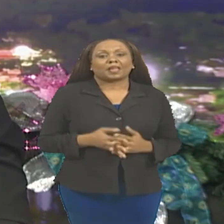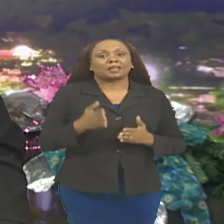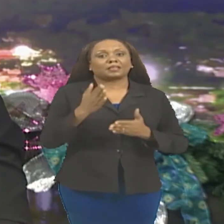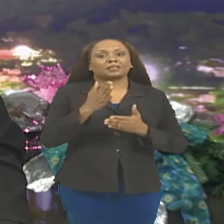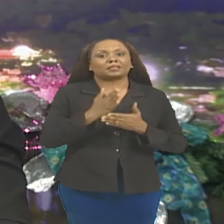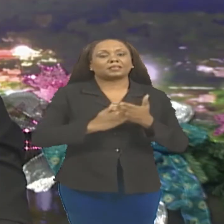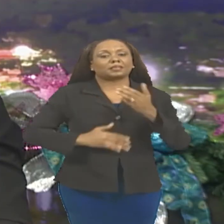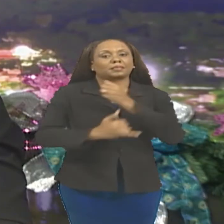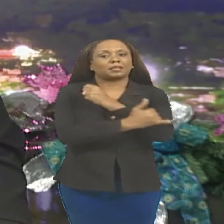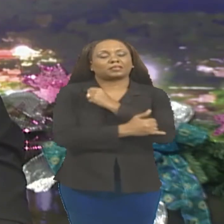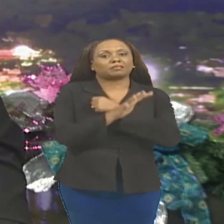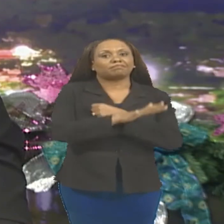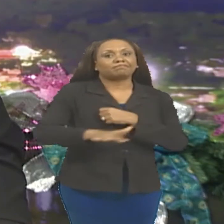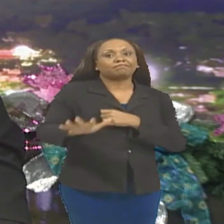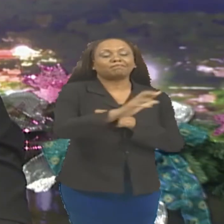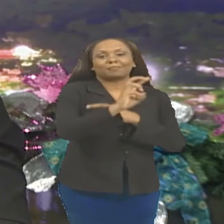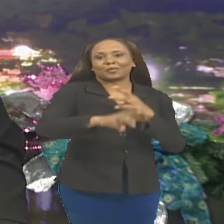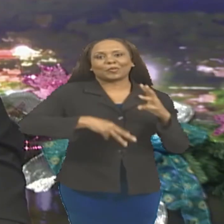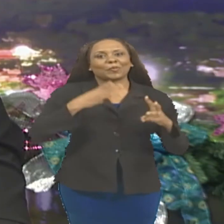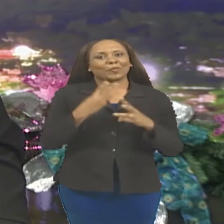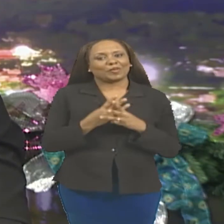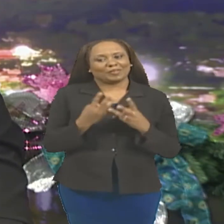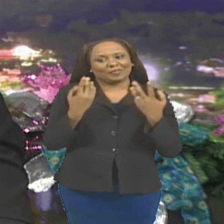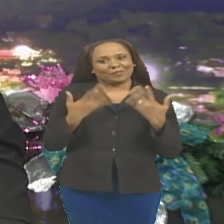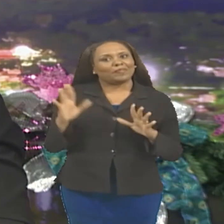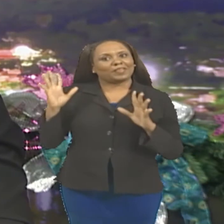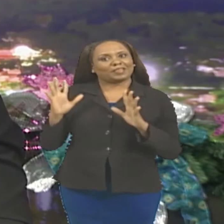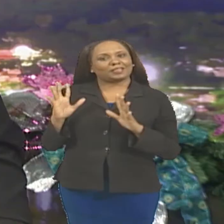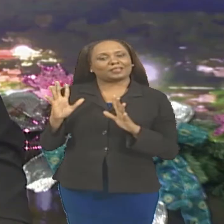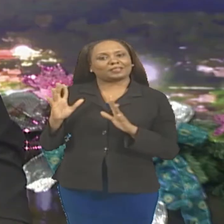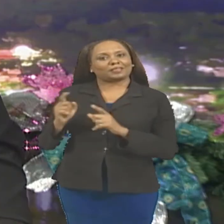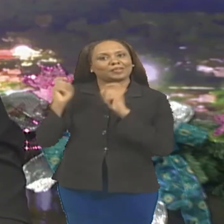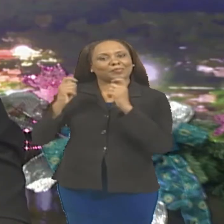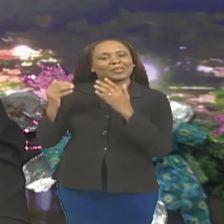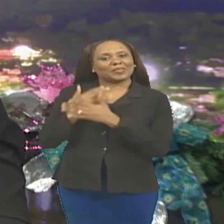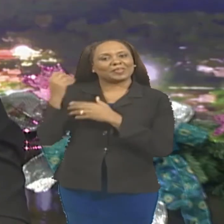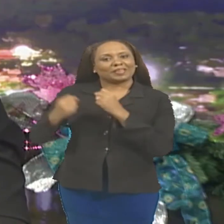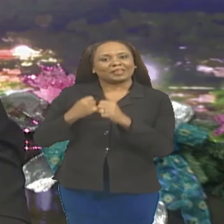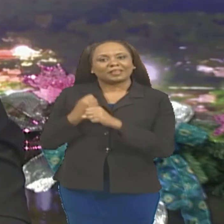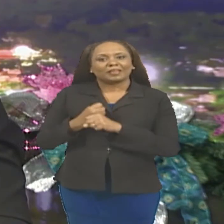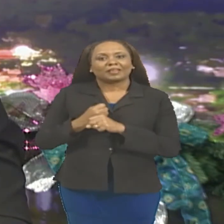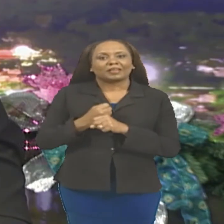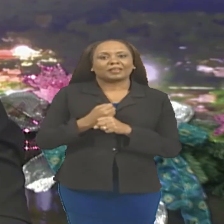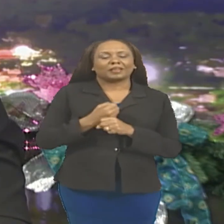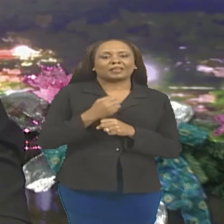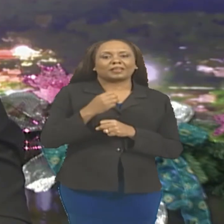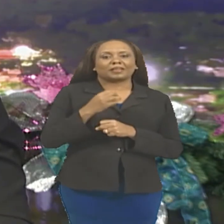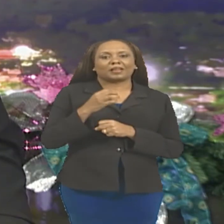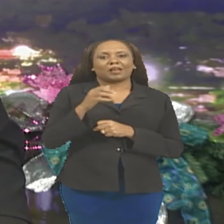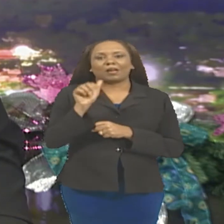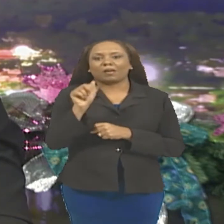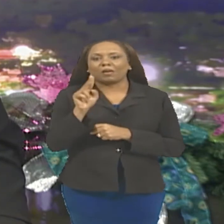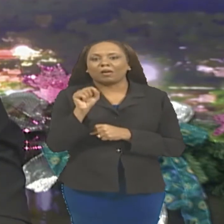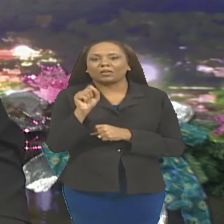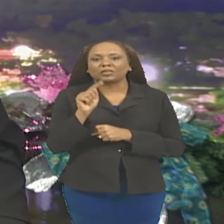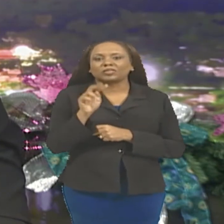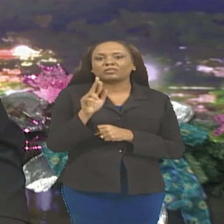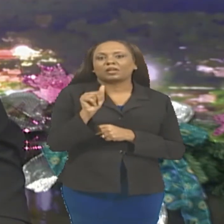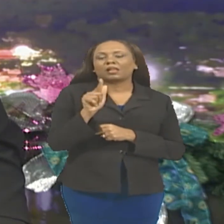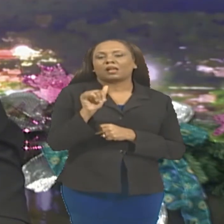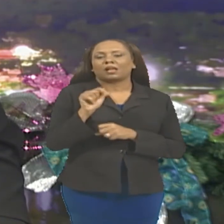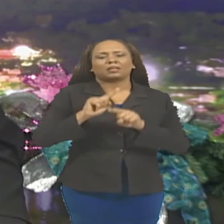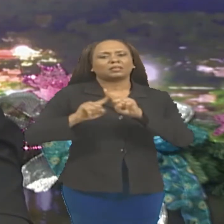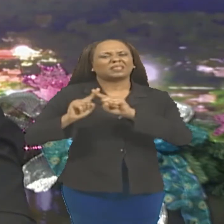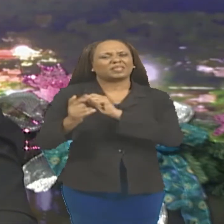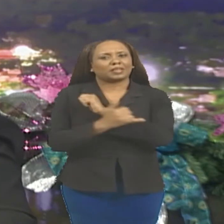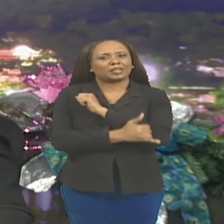countries across the globe have already welcomed the new year. Cities in Asia and Australia have been celebrating with some spectacular displays.